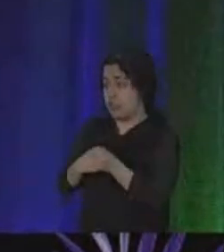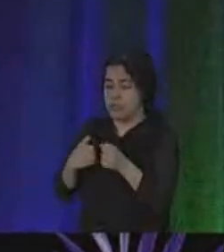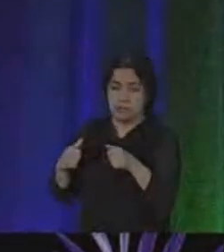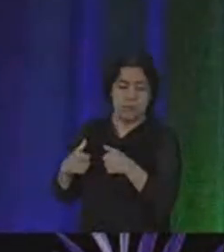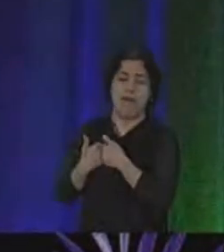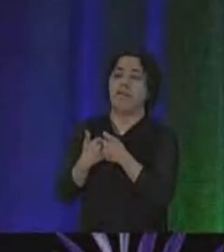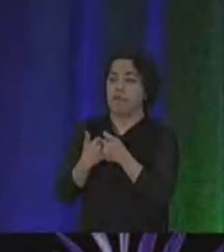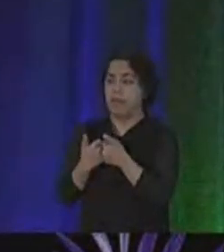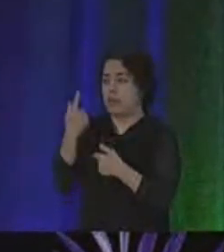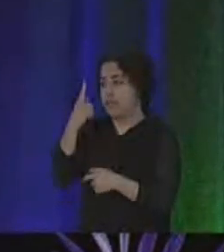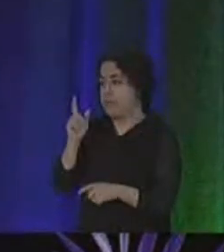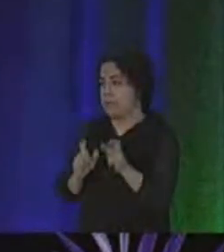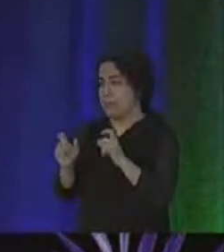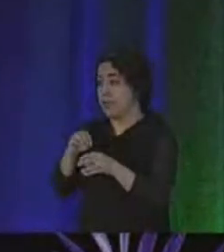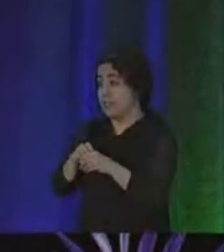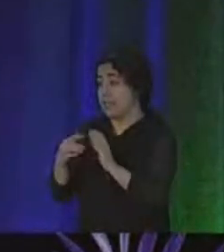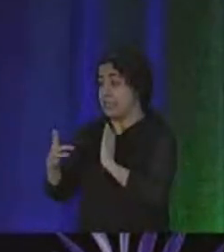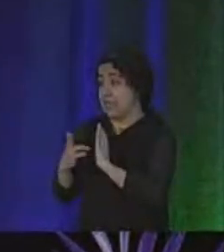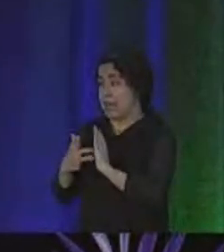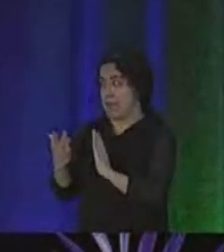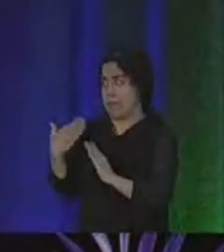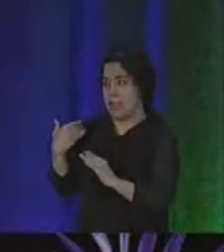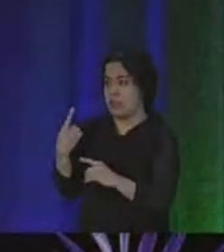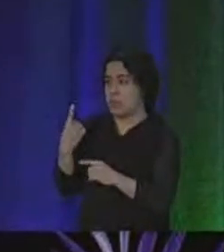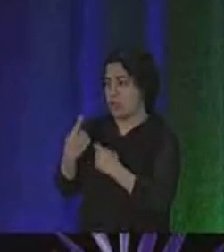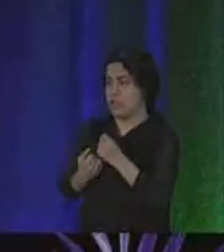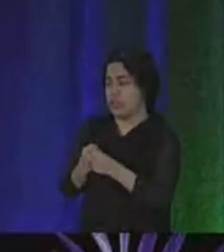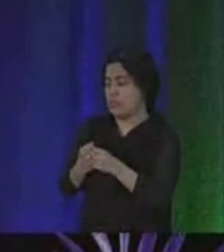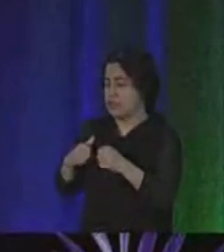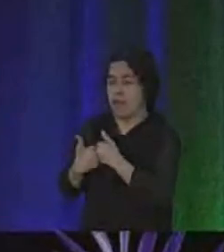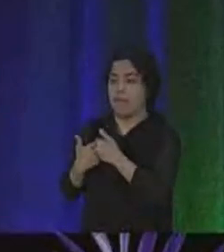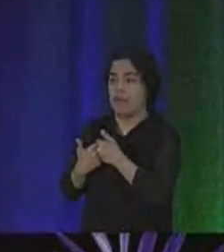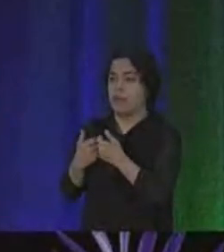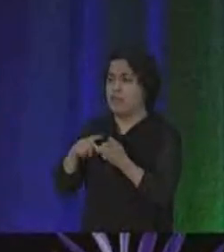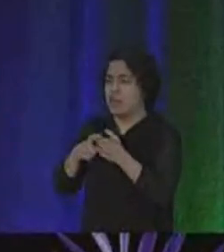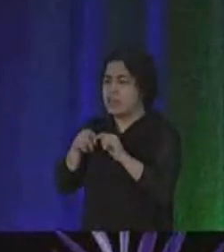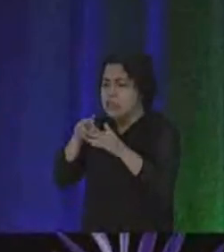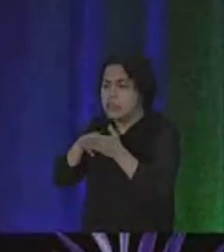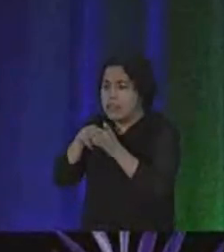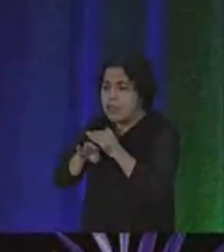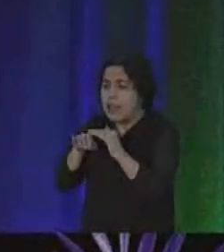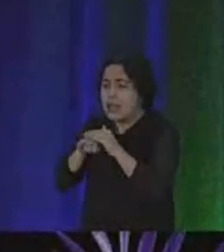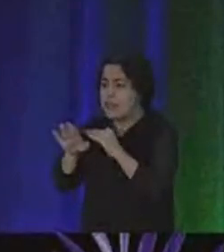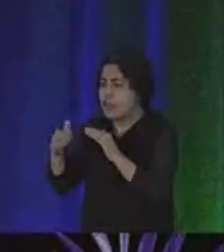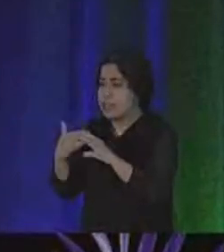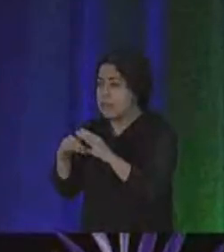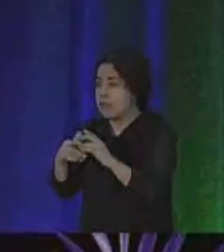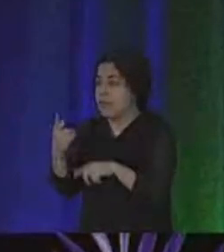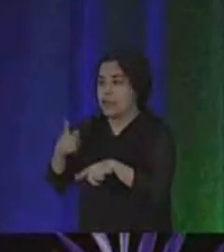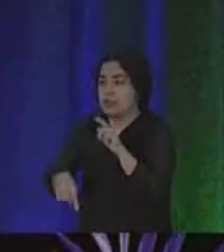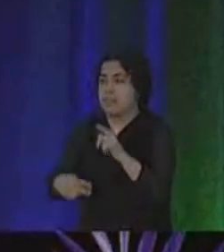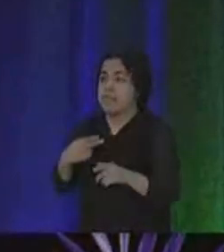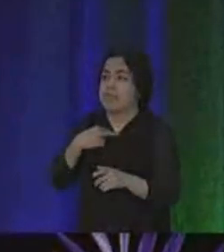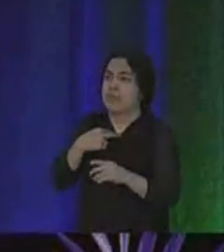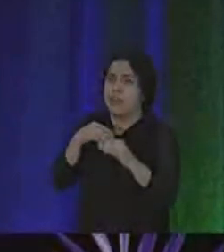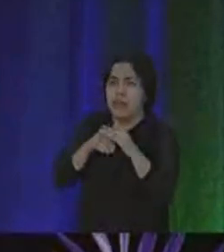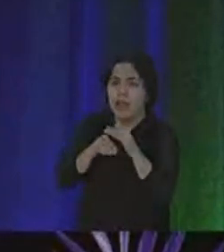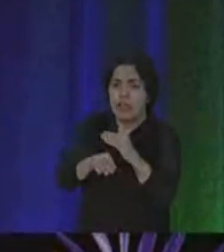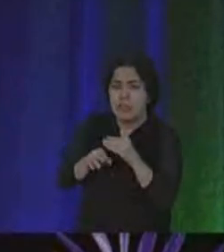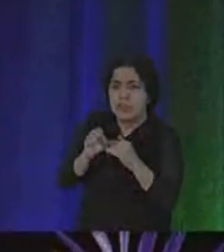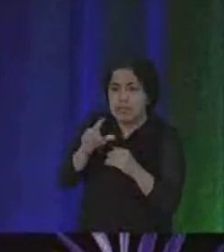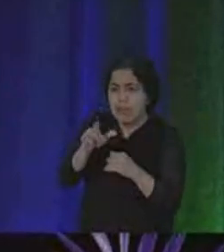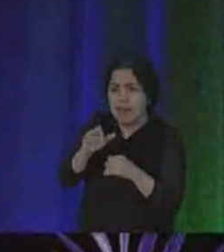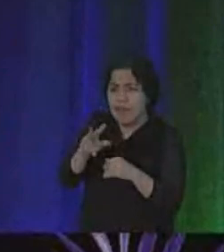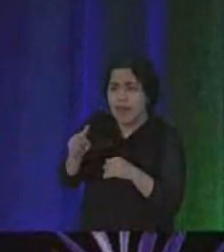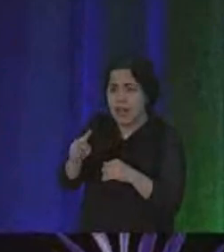for folks in tech. Okay? I've had friends log in, try to access their email, and they couldn't. Try to access their Slack